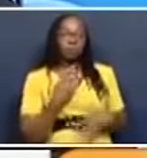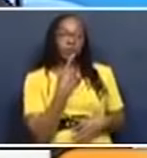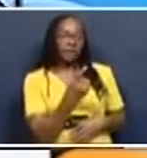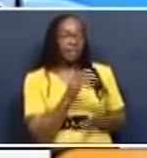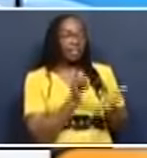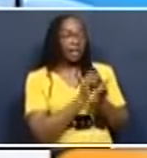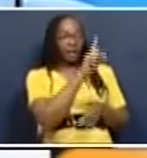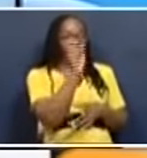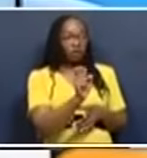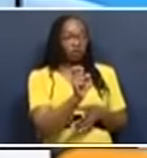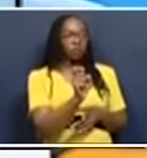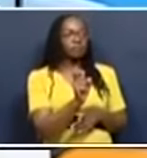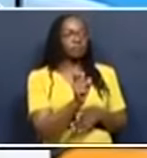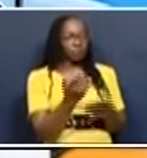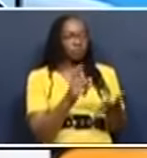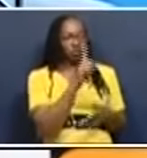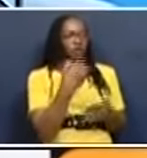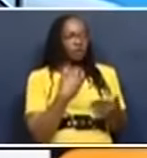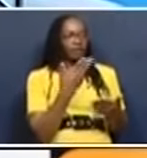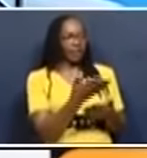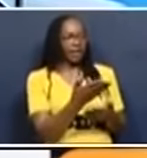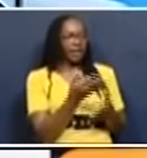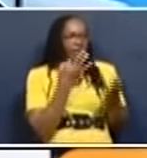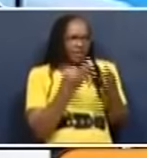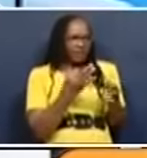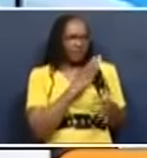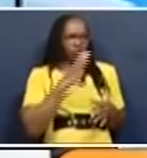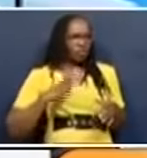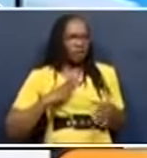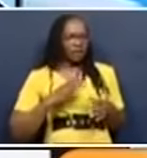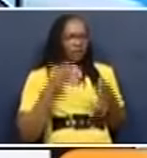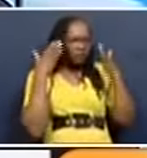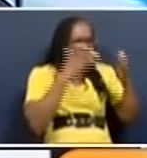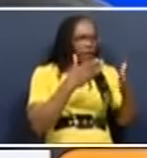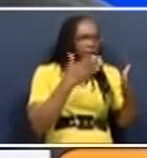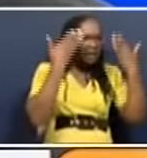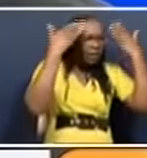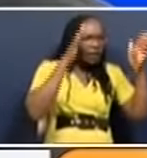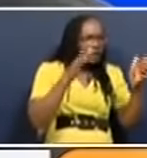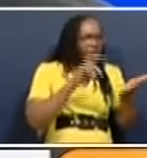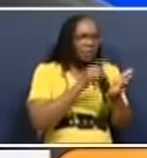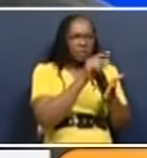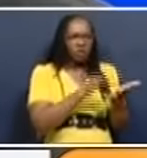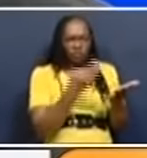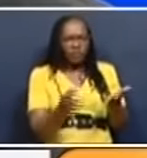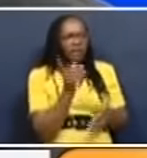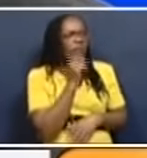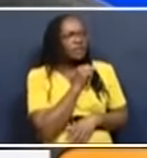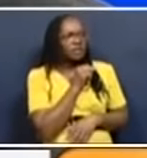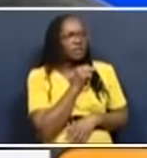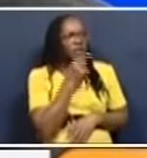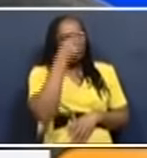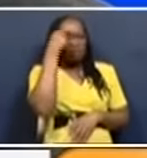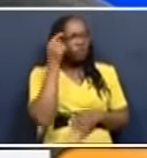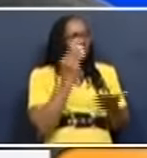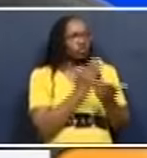question, fair question to be asked, if the steering committee was about awareness, hasn't it failed where you are already? Mm-hmm. Because it was not